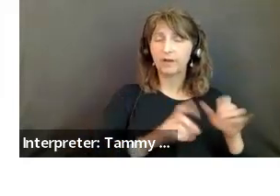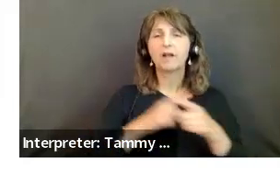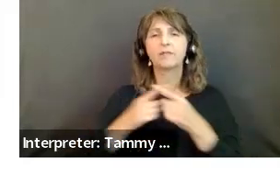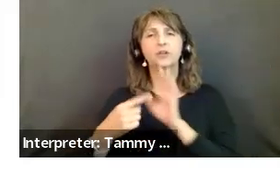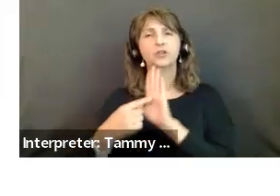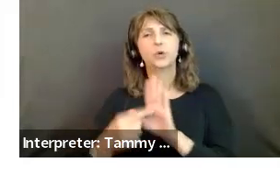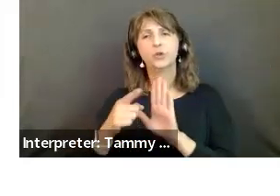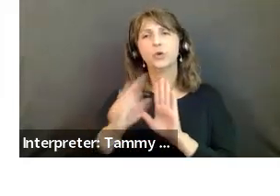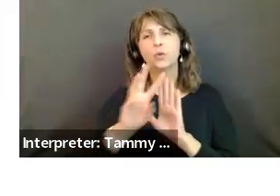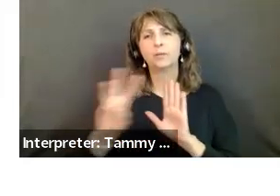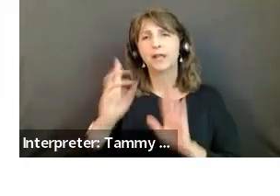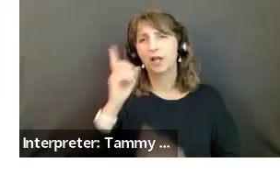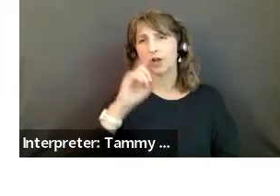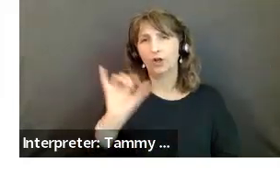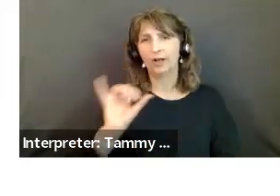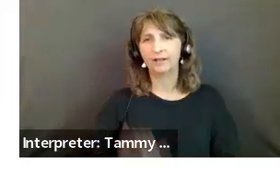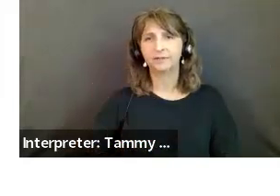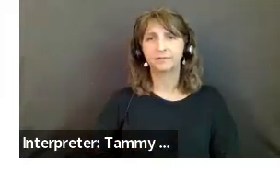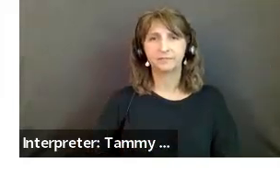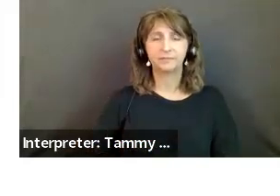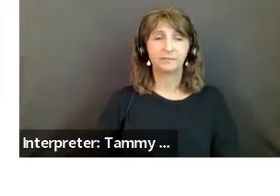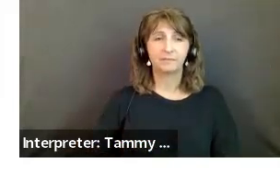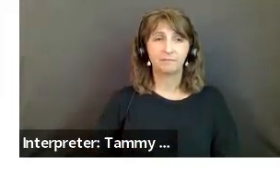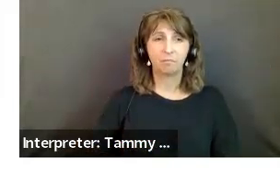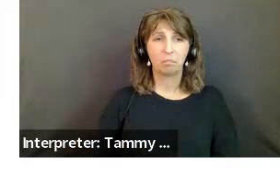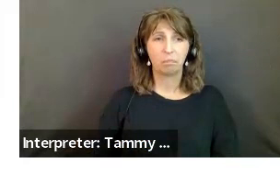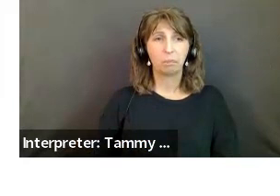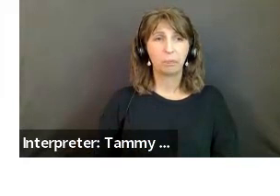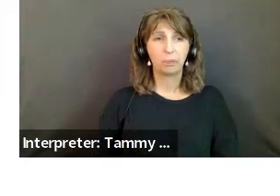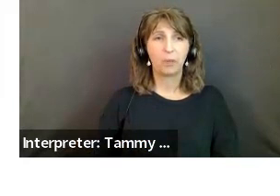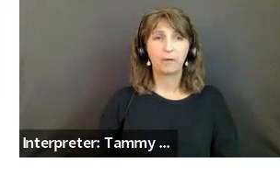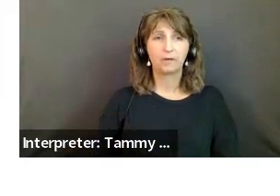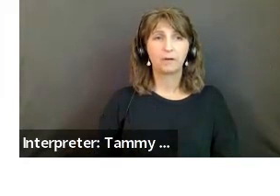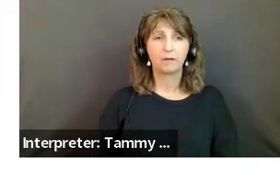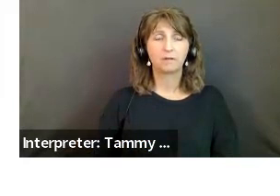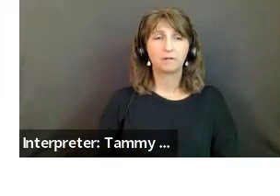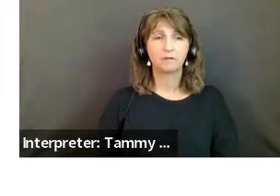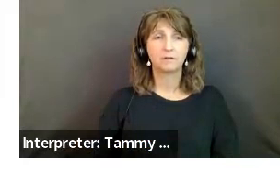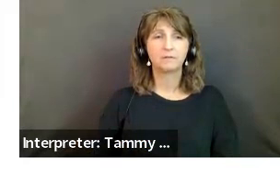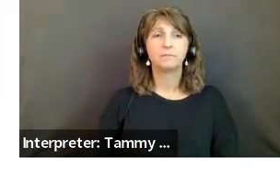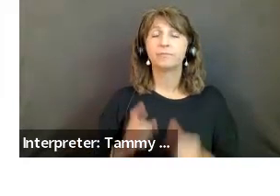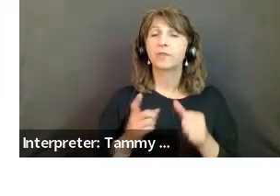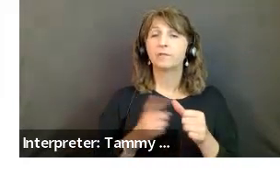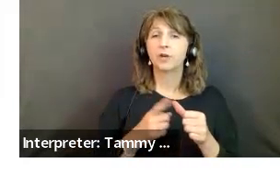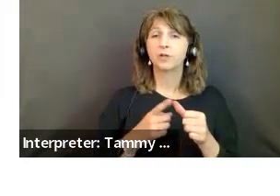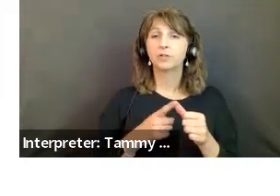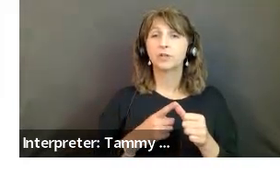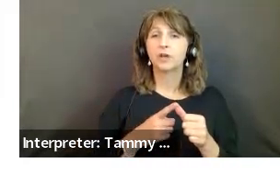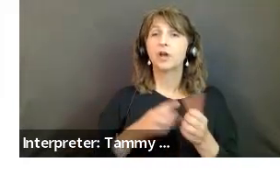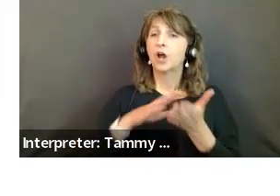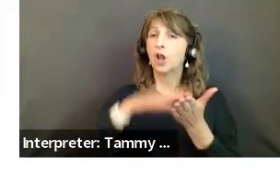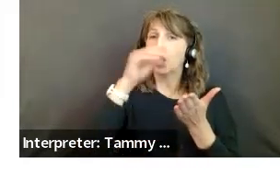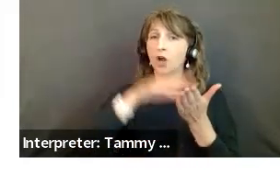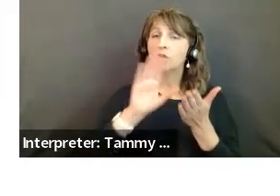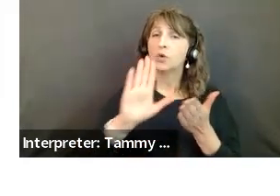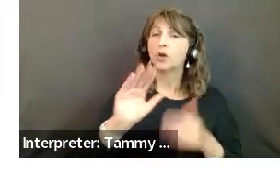how to find them and what they look like. So the first type is to learn more about the services for your child and how to get them.